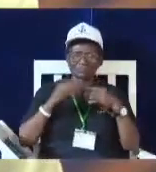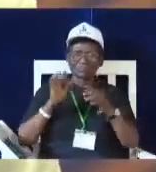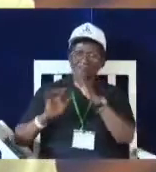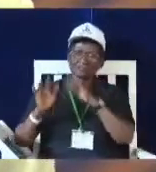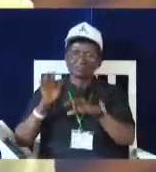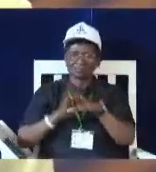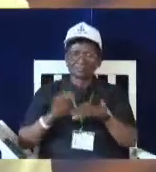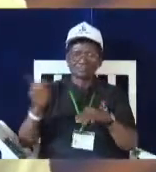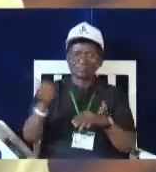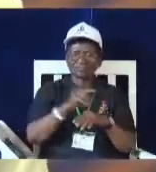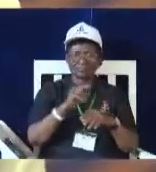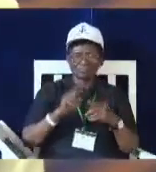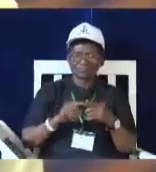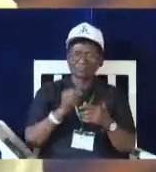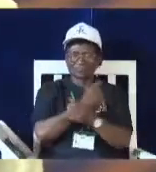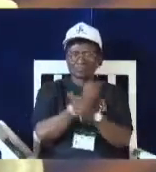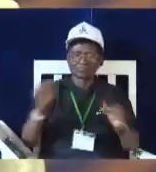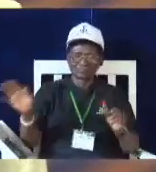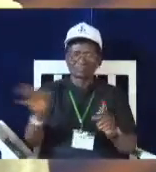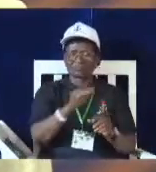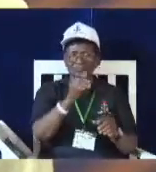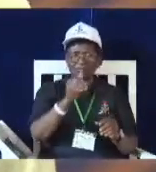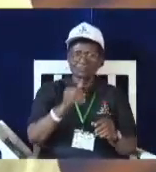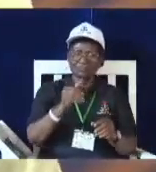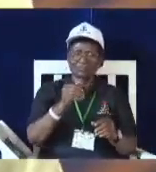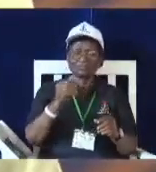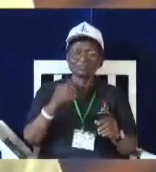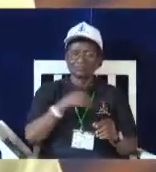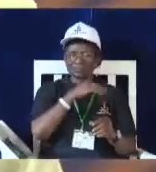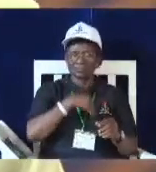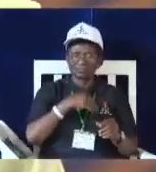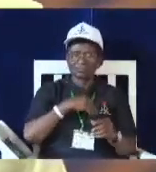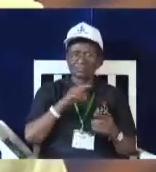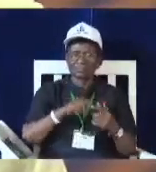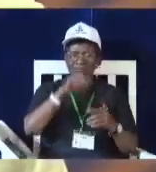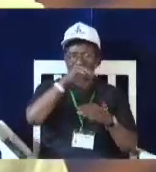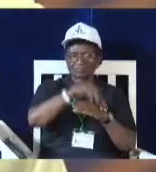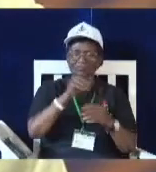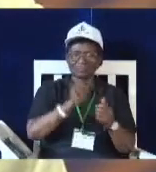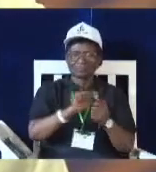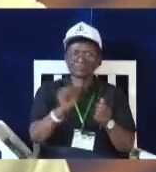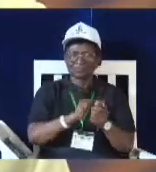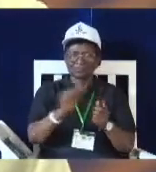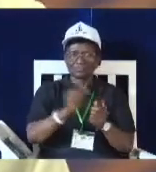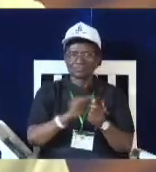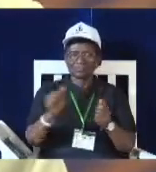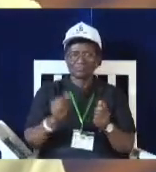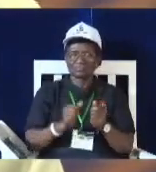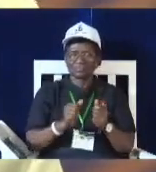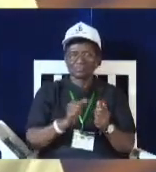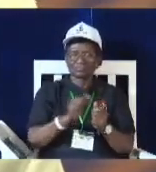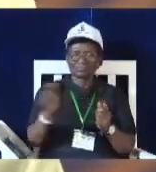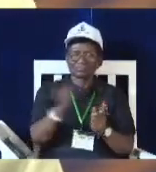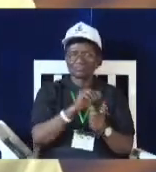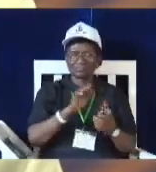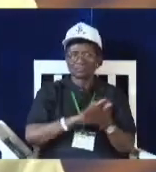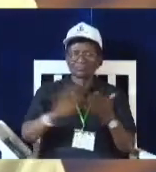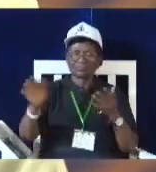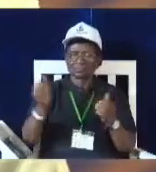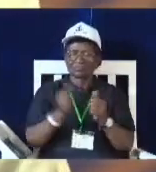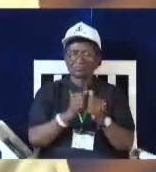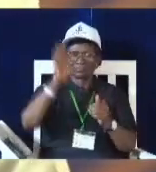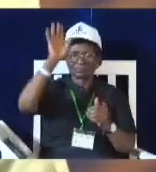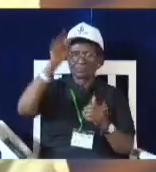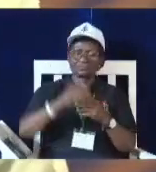tonight, wash you clean in his blood, give you genuine salvation. Call